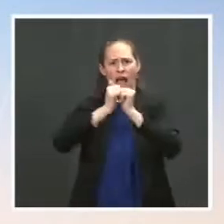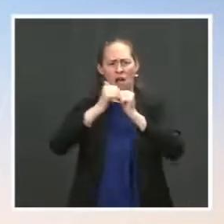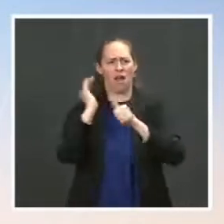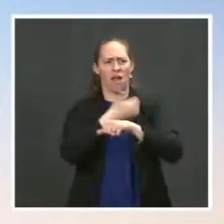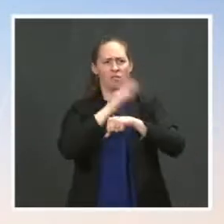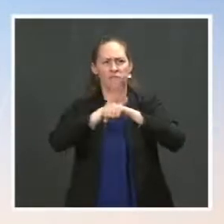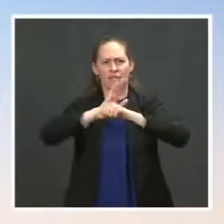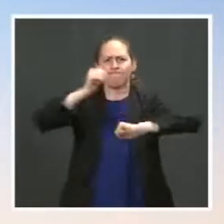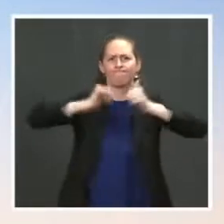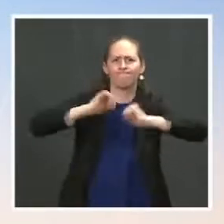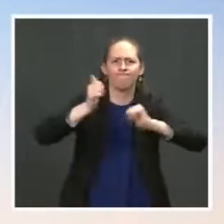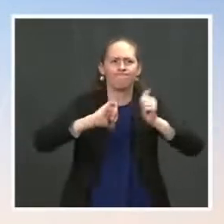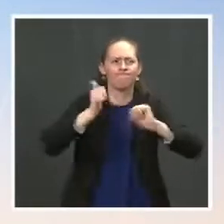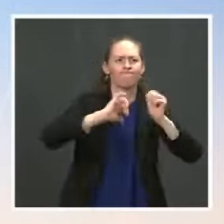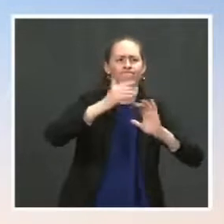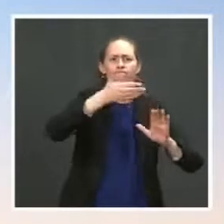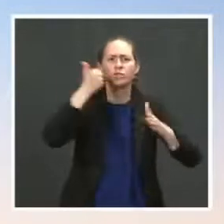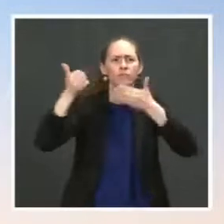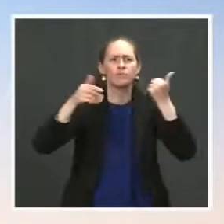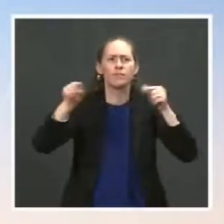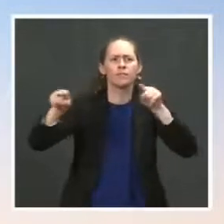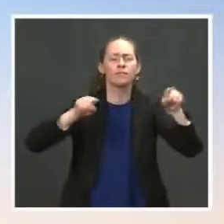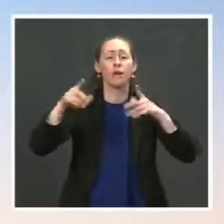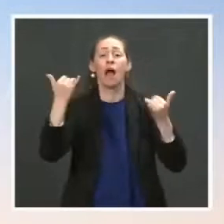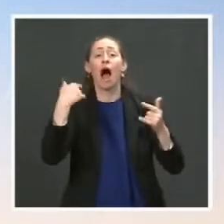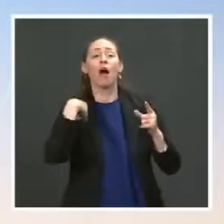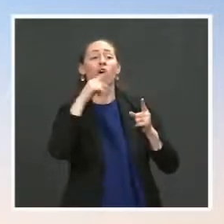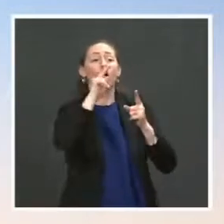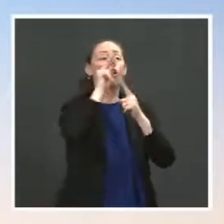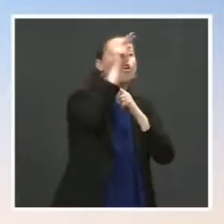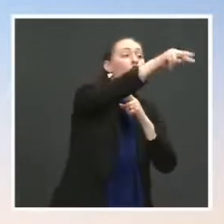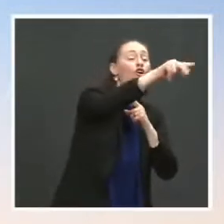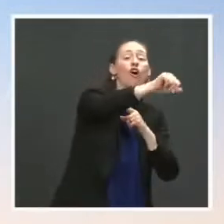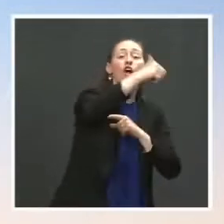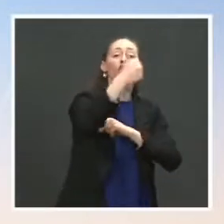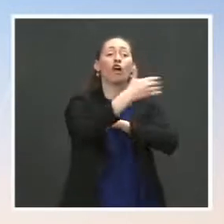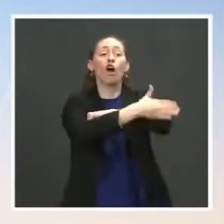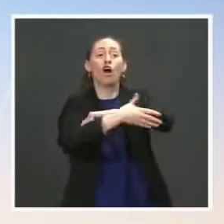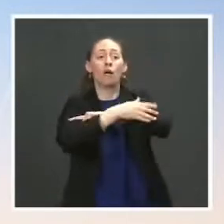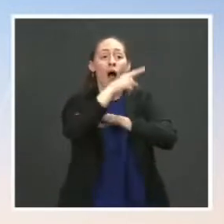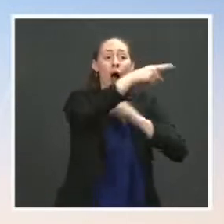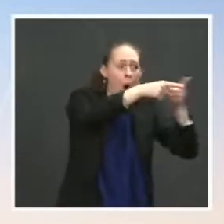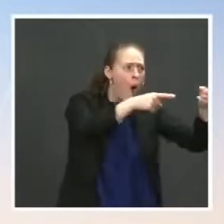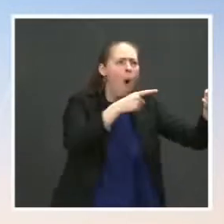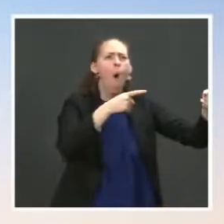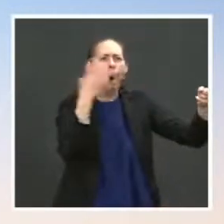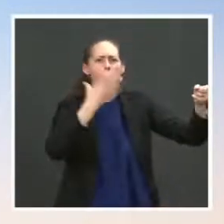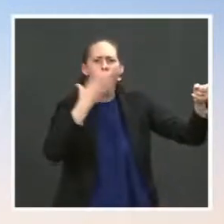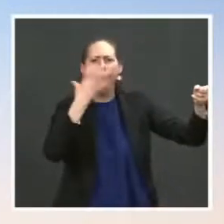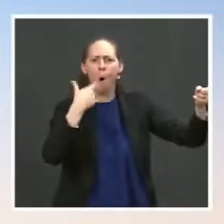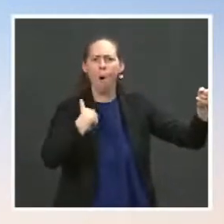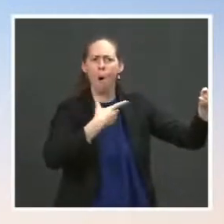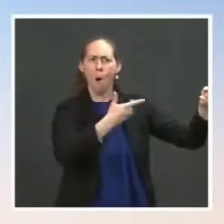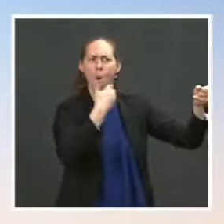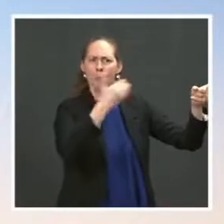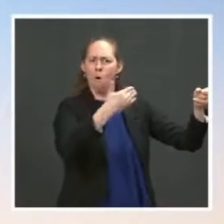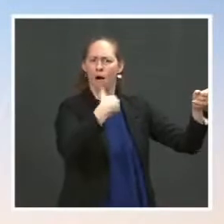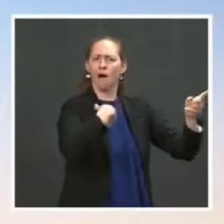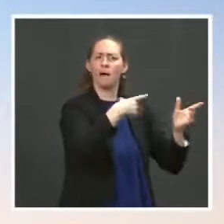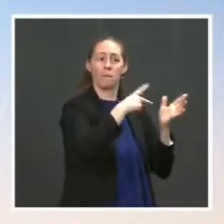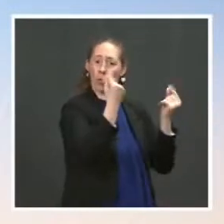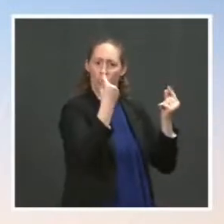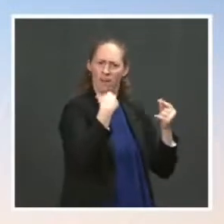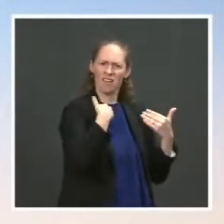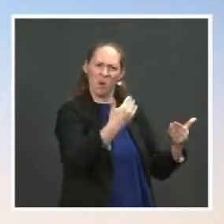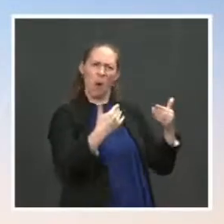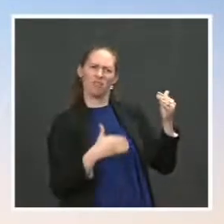other countries, our allies, also our strategic competitors, doing more than we are, it challenges that fundamental idea that American